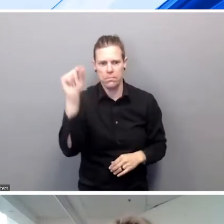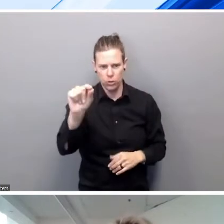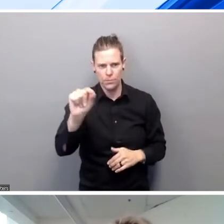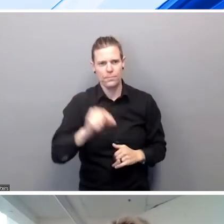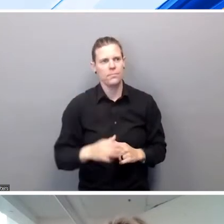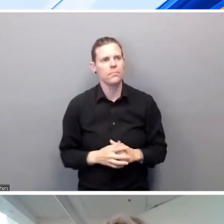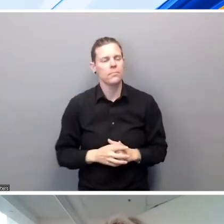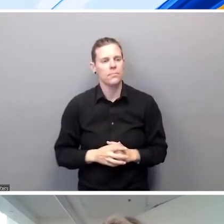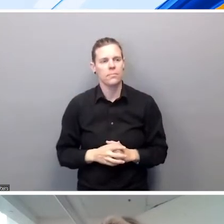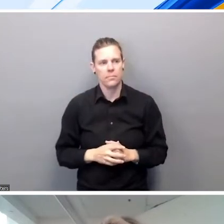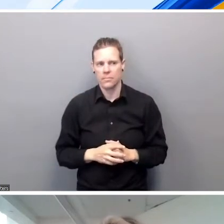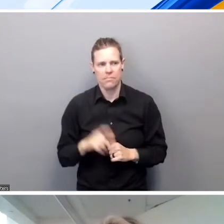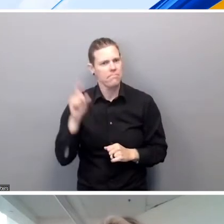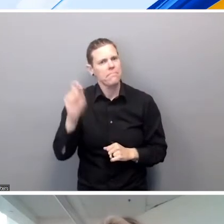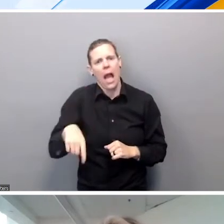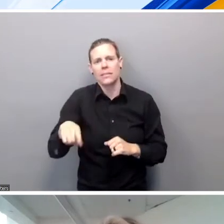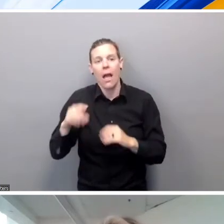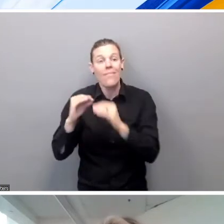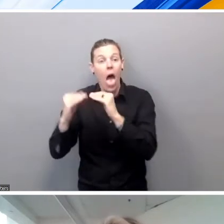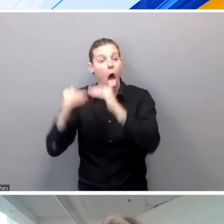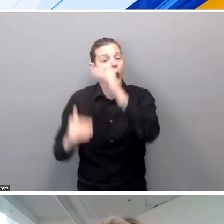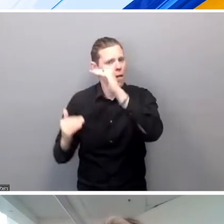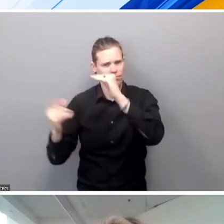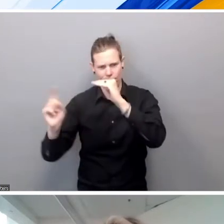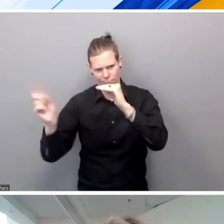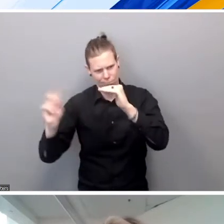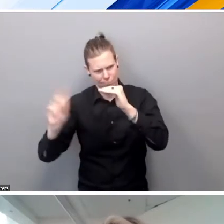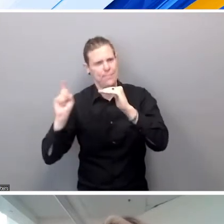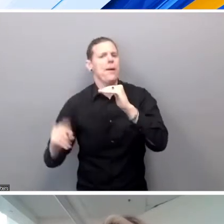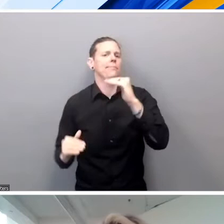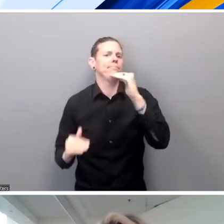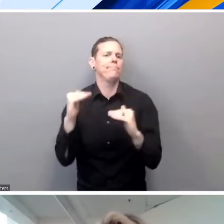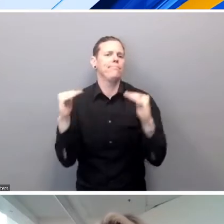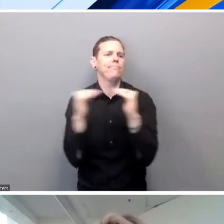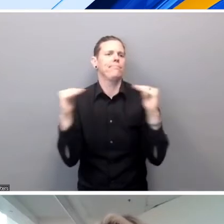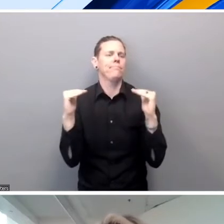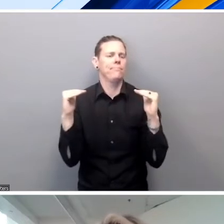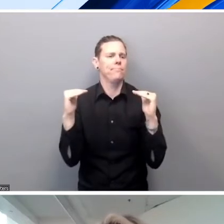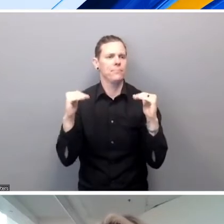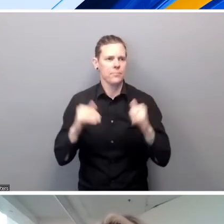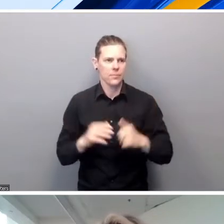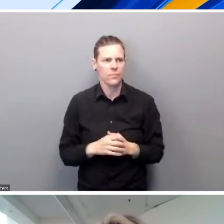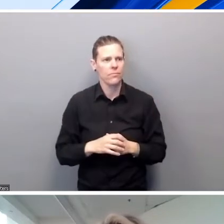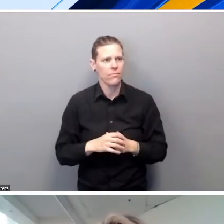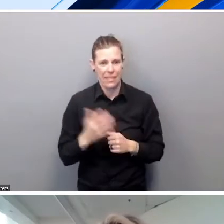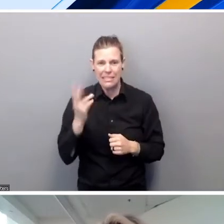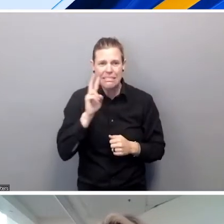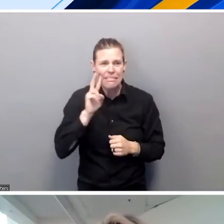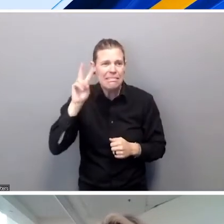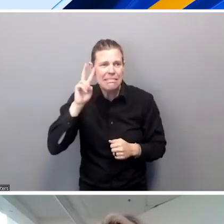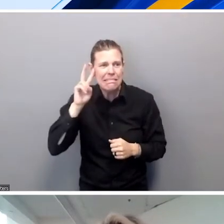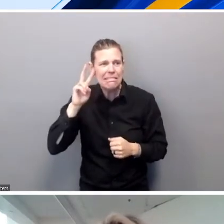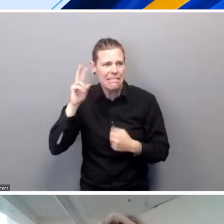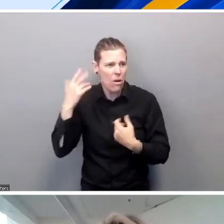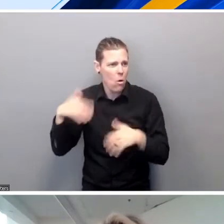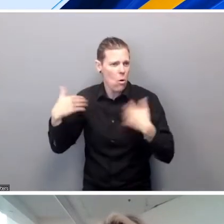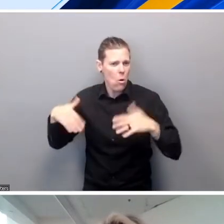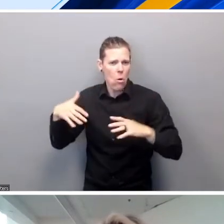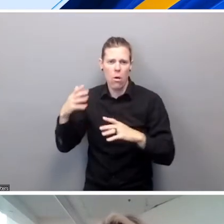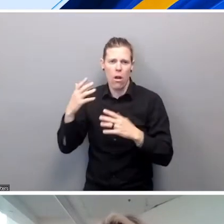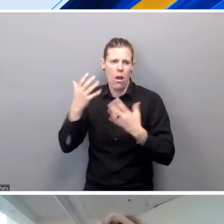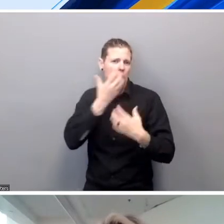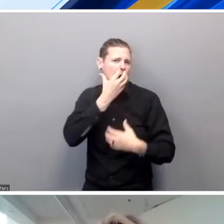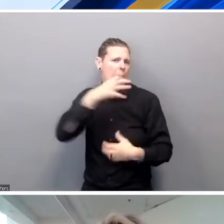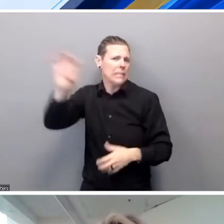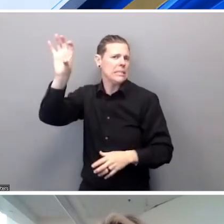that. Since this kind of came to media attention 2 days ago, no, we have not had a discussion with the Biden administration